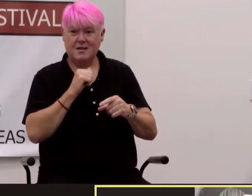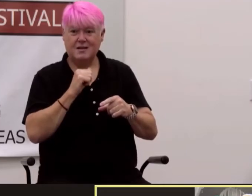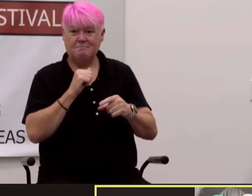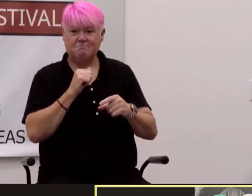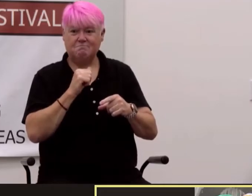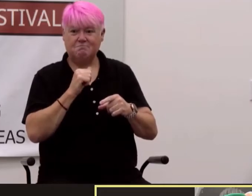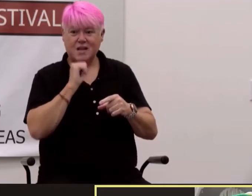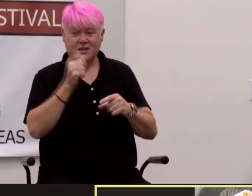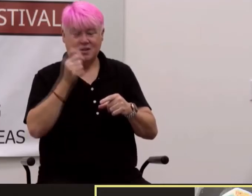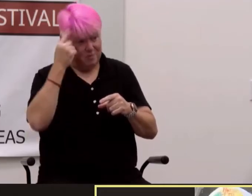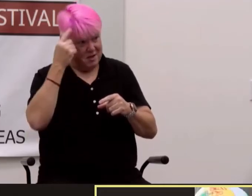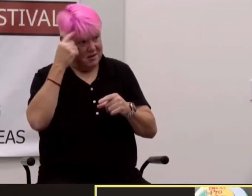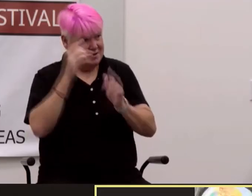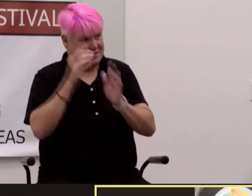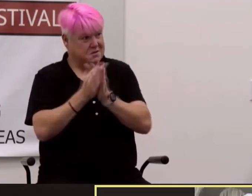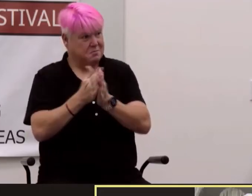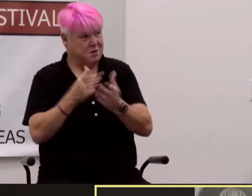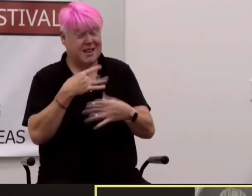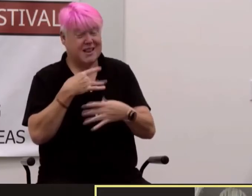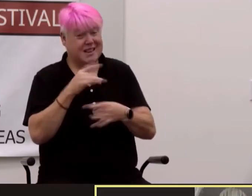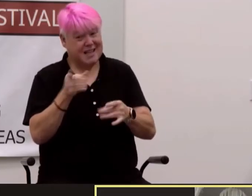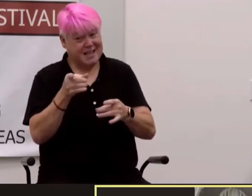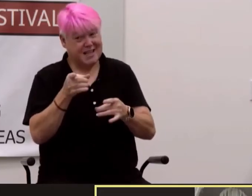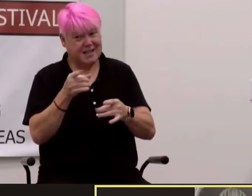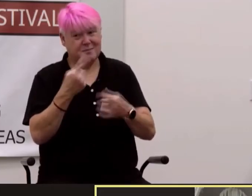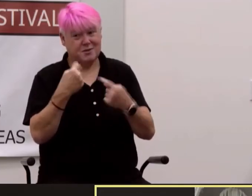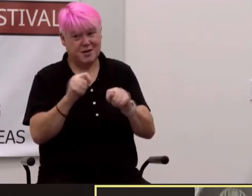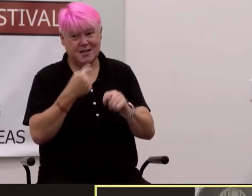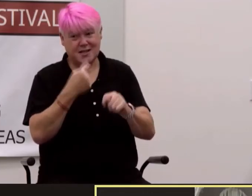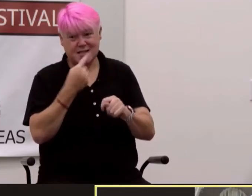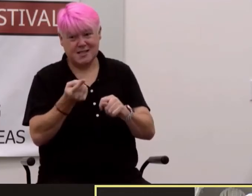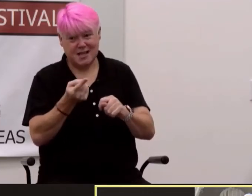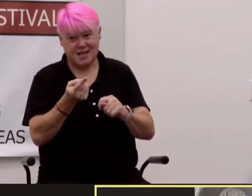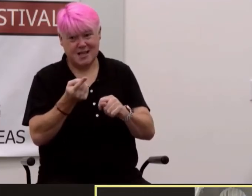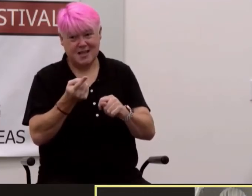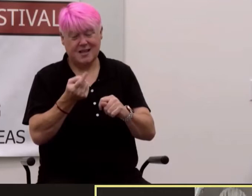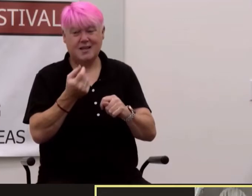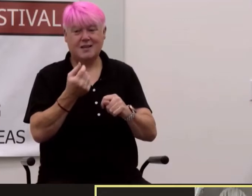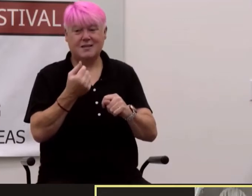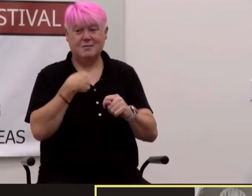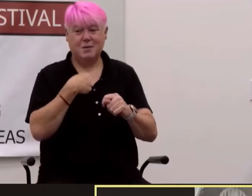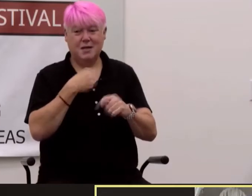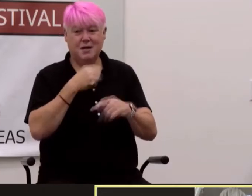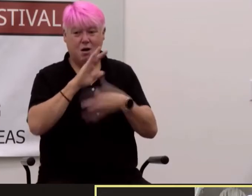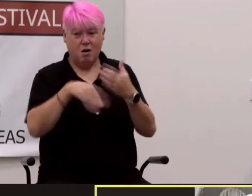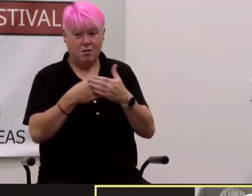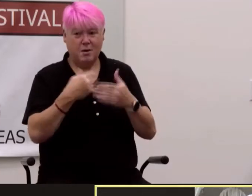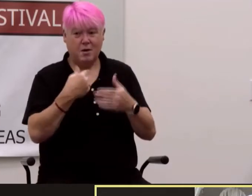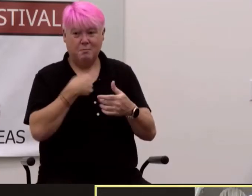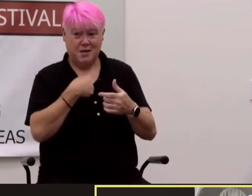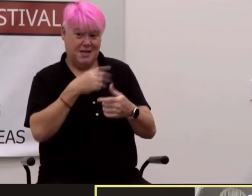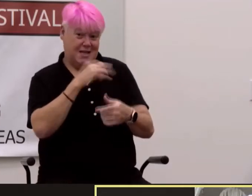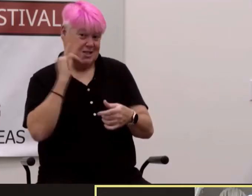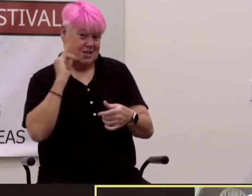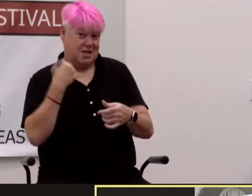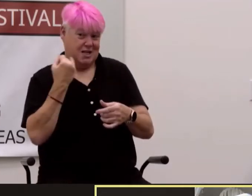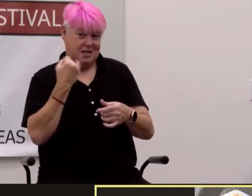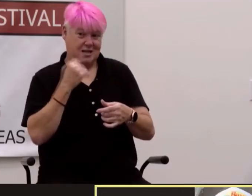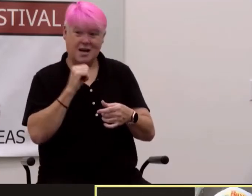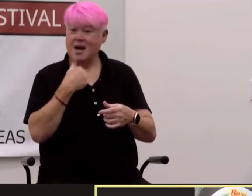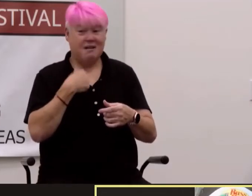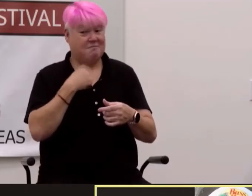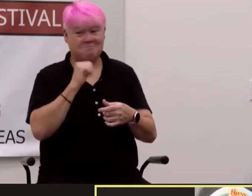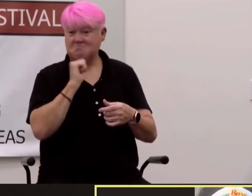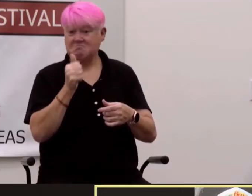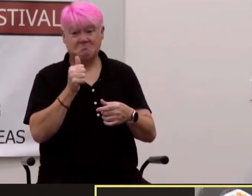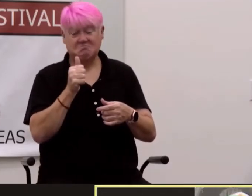it. I'm not trying to say that to be all about me and Jen. It's just, I don't see a book like it. I mean, I just went to